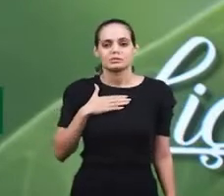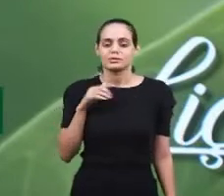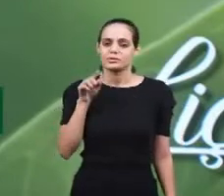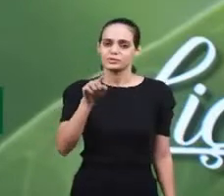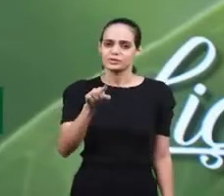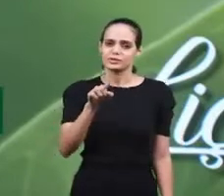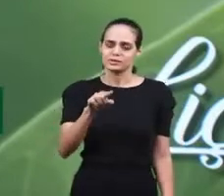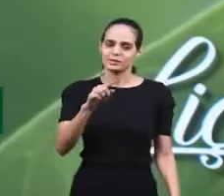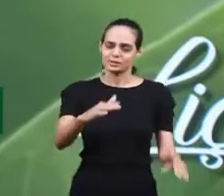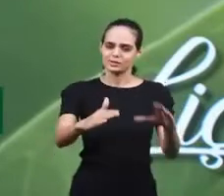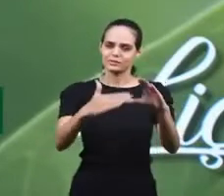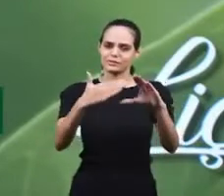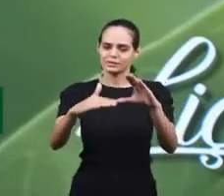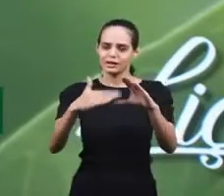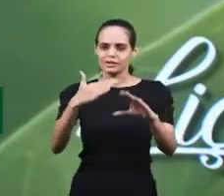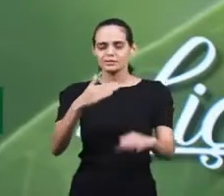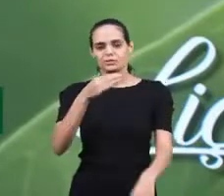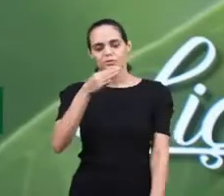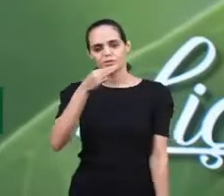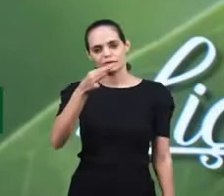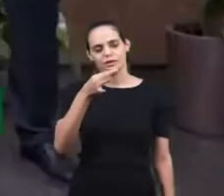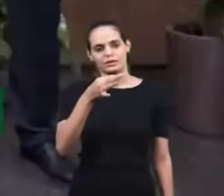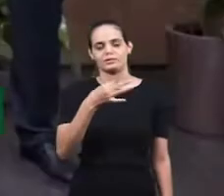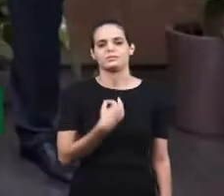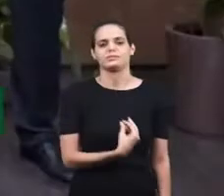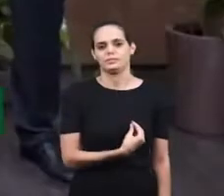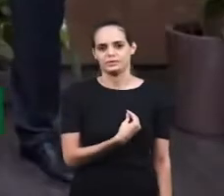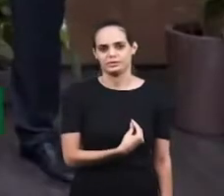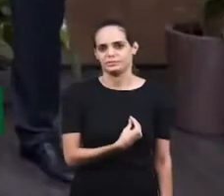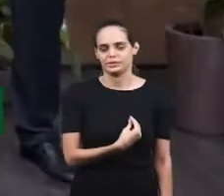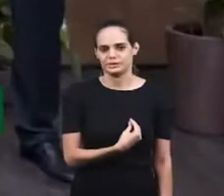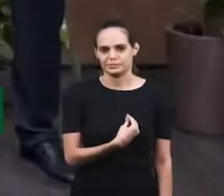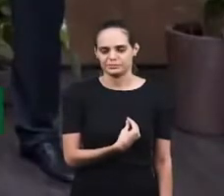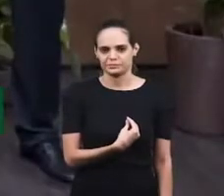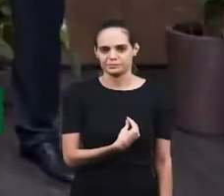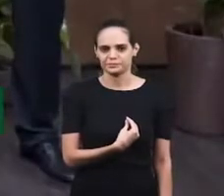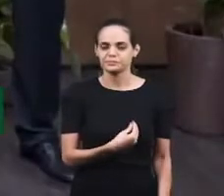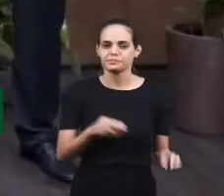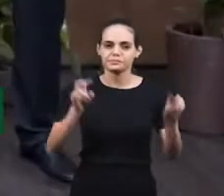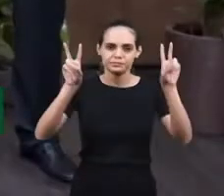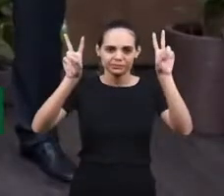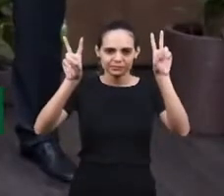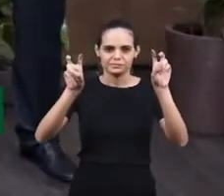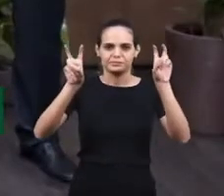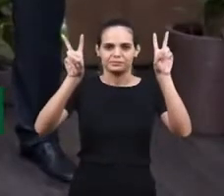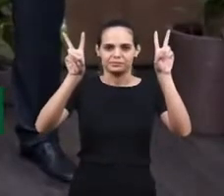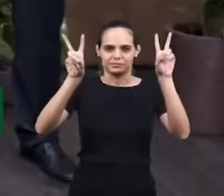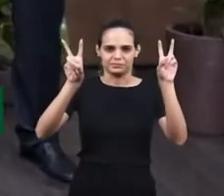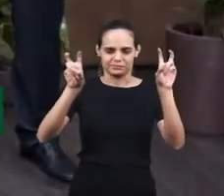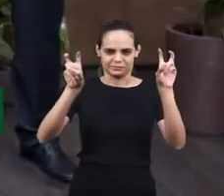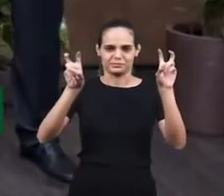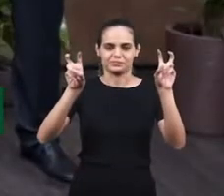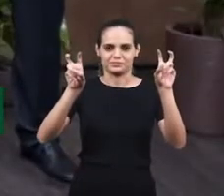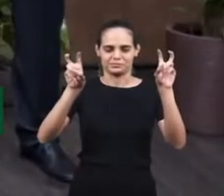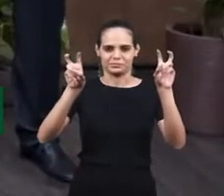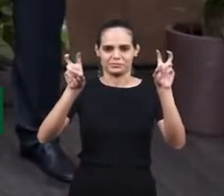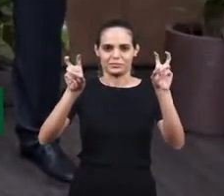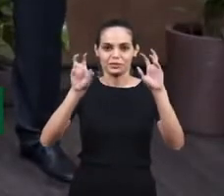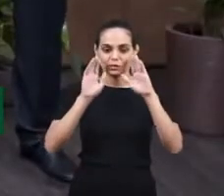to receive your comment very much, your participation. Now, regarding this